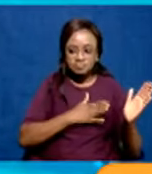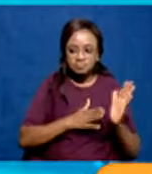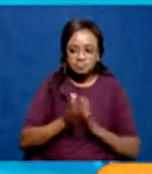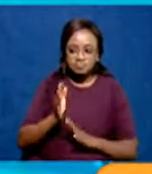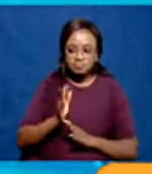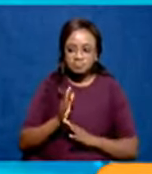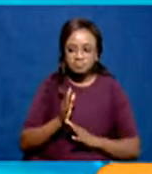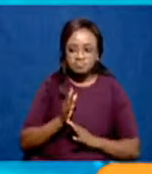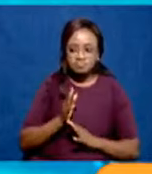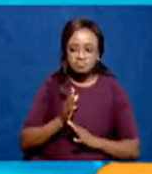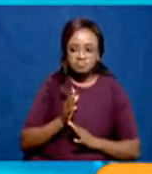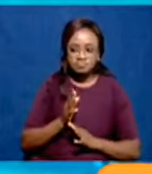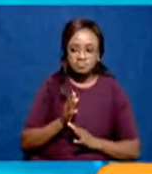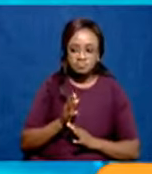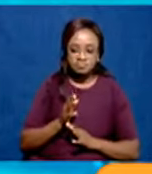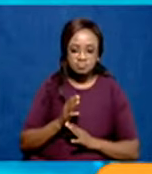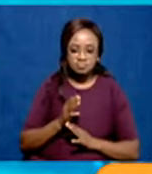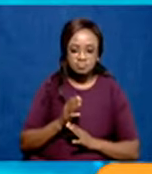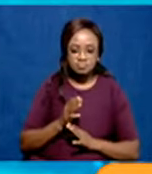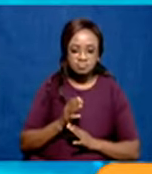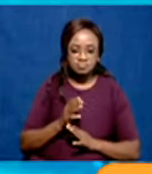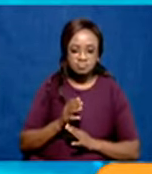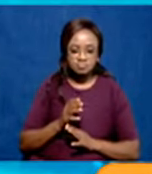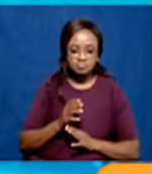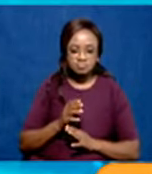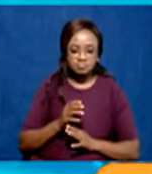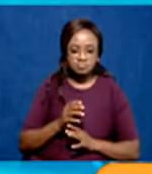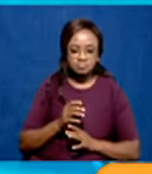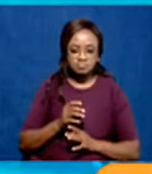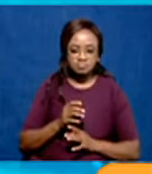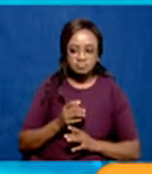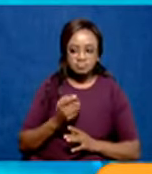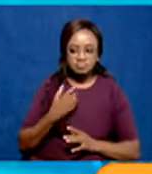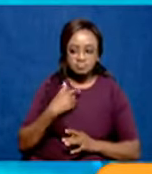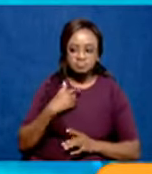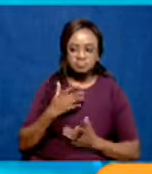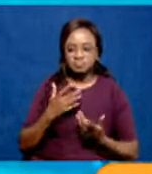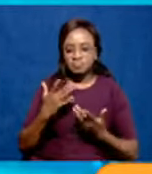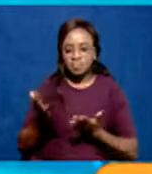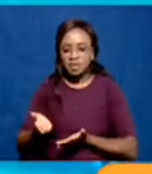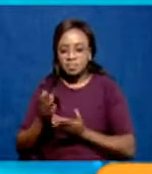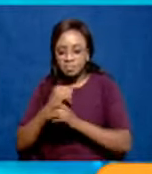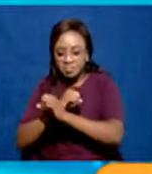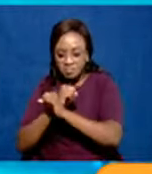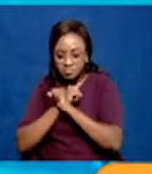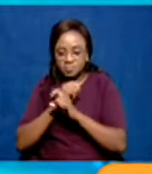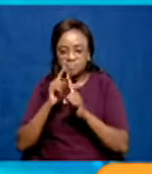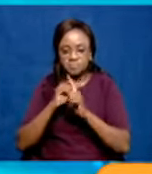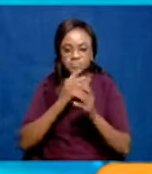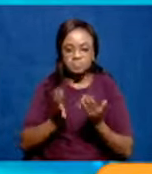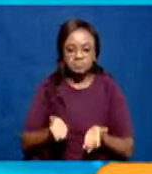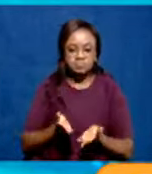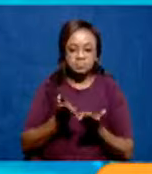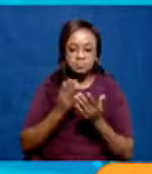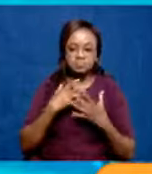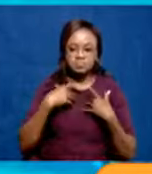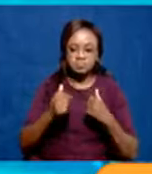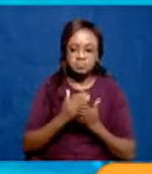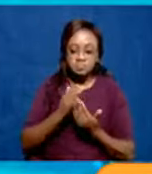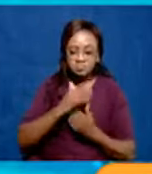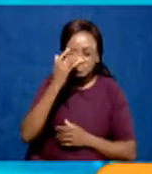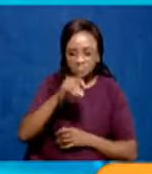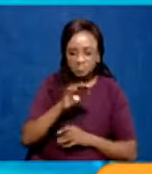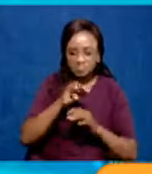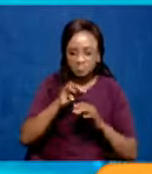downstream, I'll call it upstream, in terms of saying we start with preventive and promotive health care, because even according to UHC principles, universal health coverage,